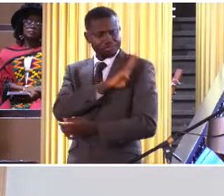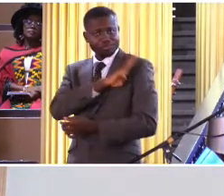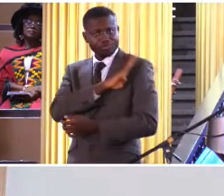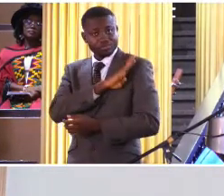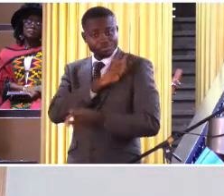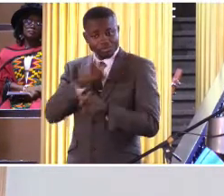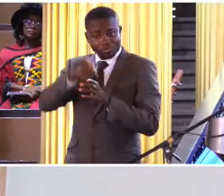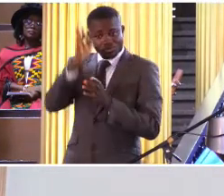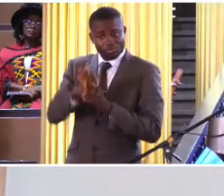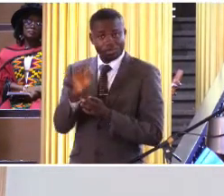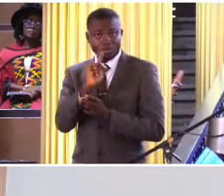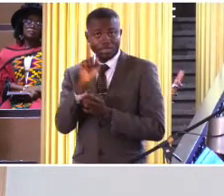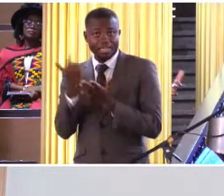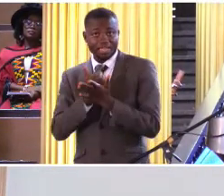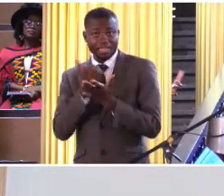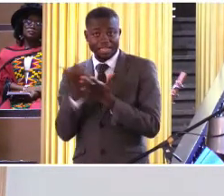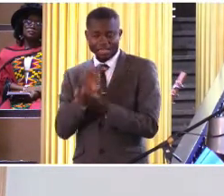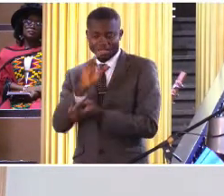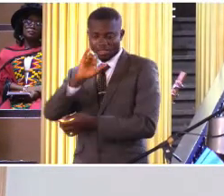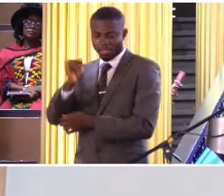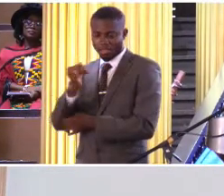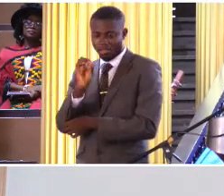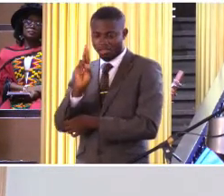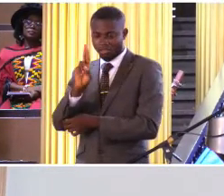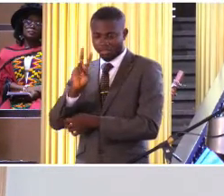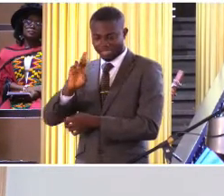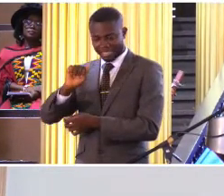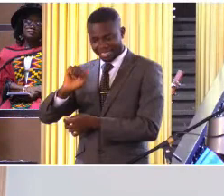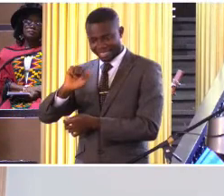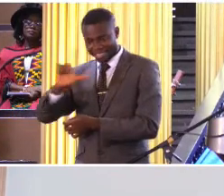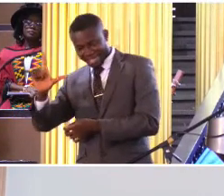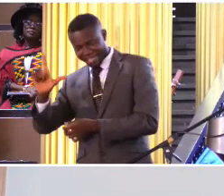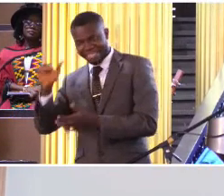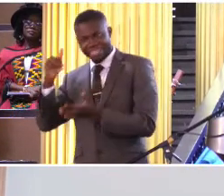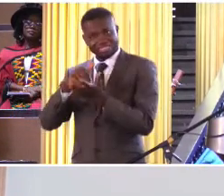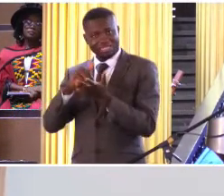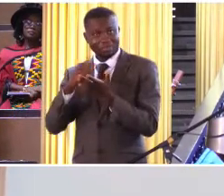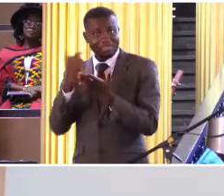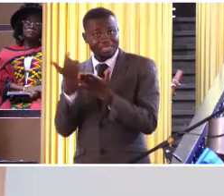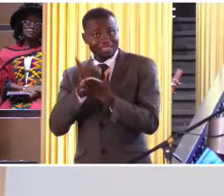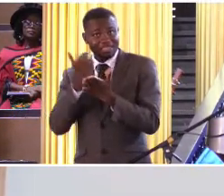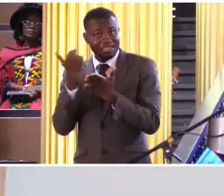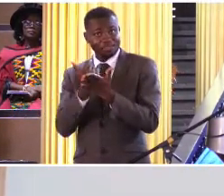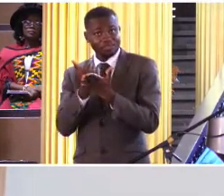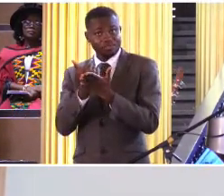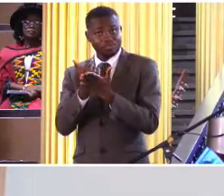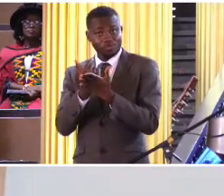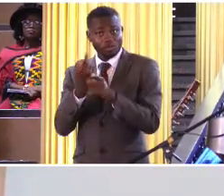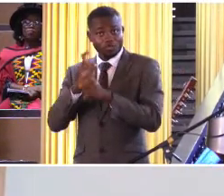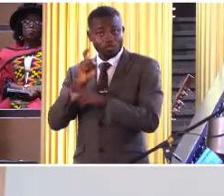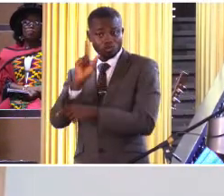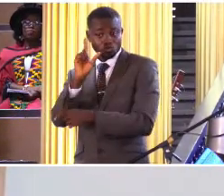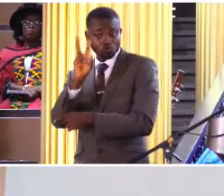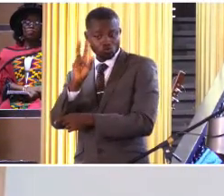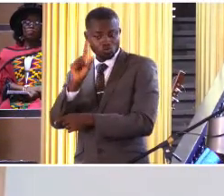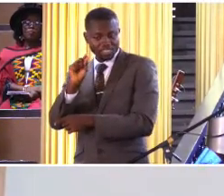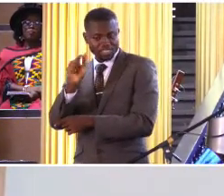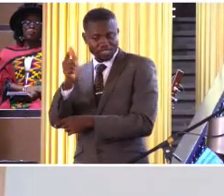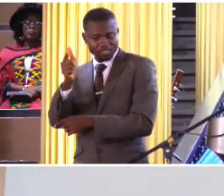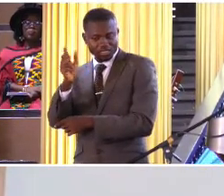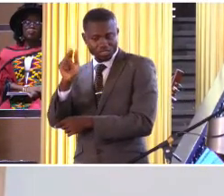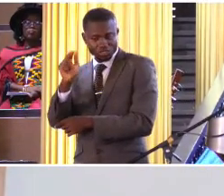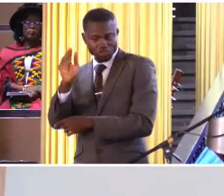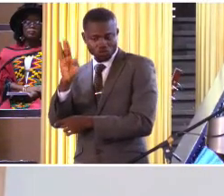editor-in-chief of the Ghana Journal of Physiotherapy and Ghana Physio News from 2012 to